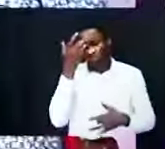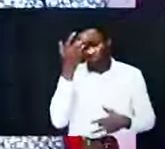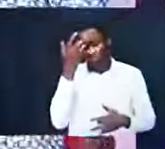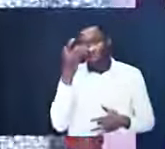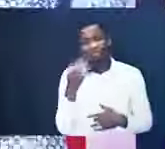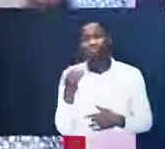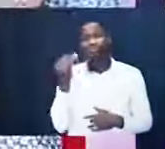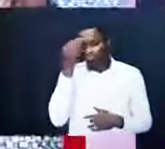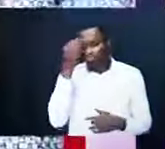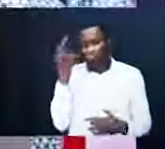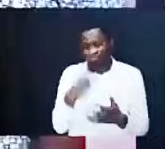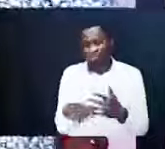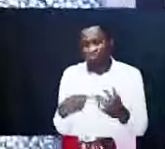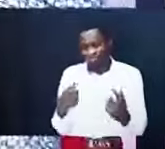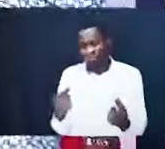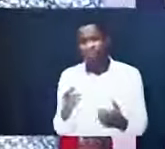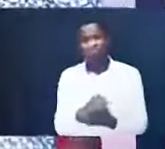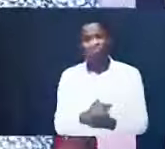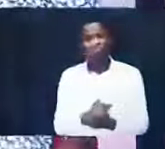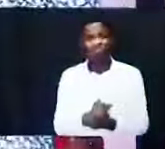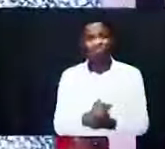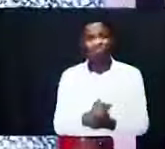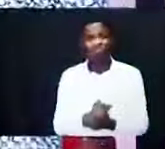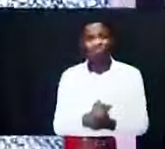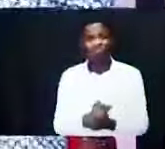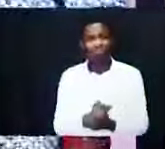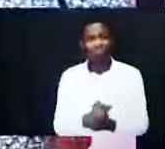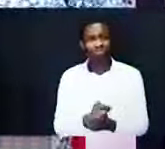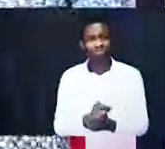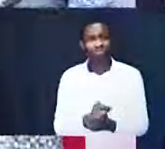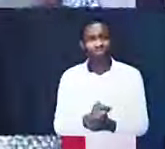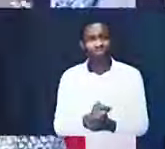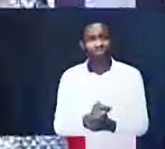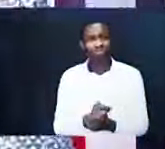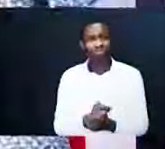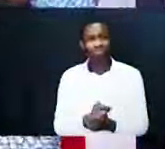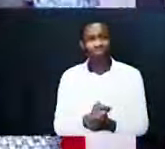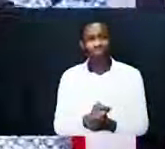you know what to do. But once the osofu is saying,